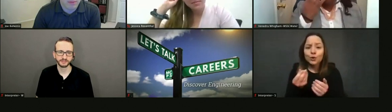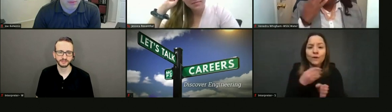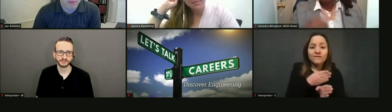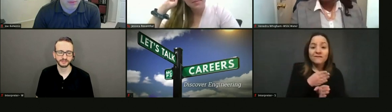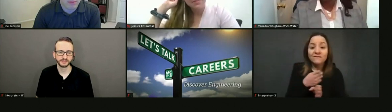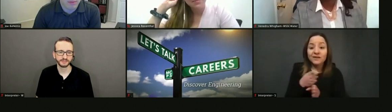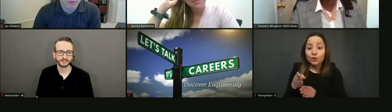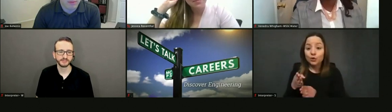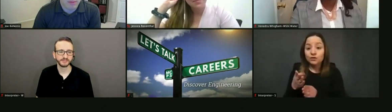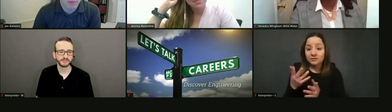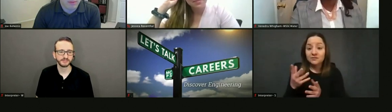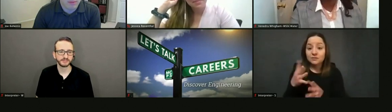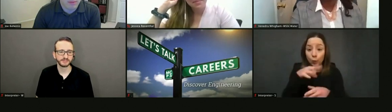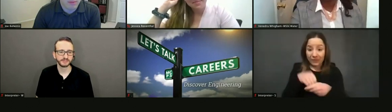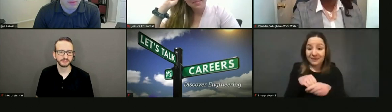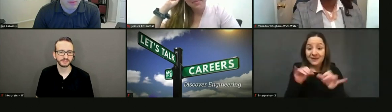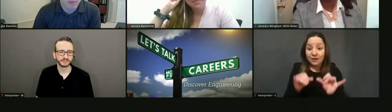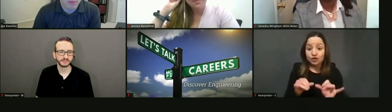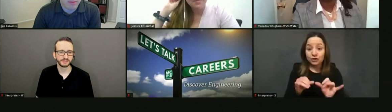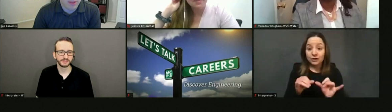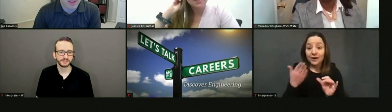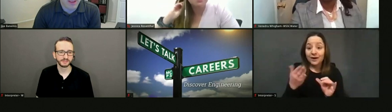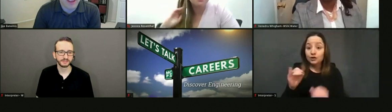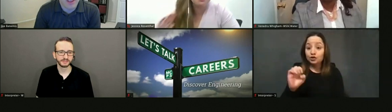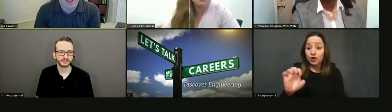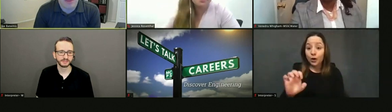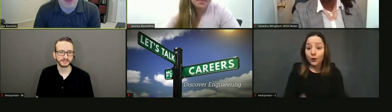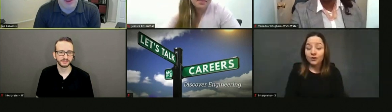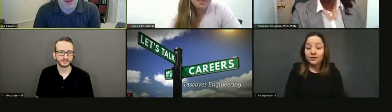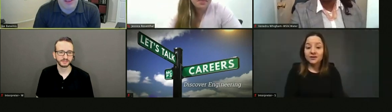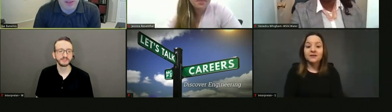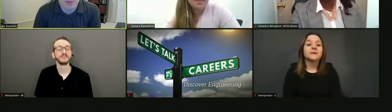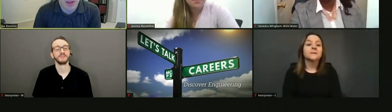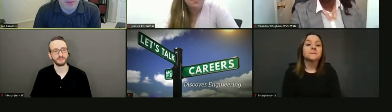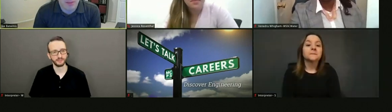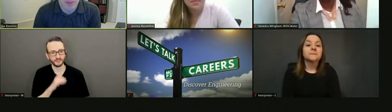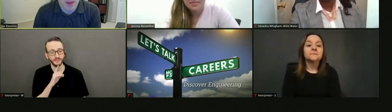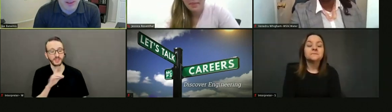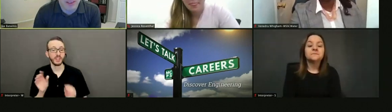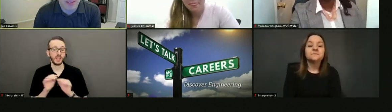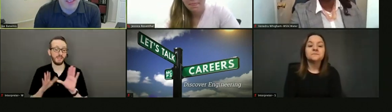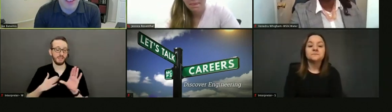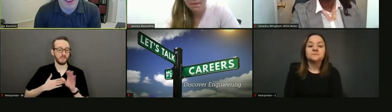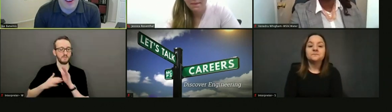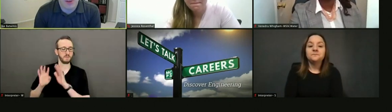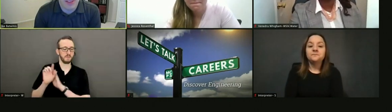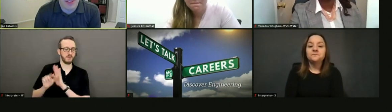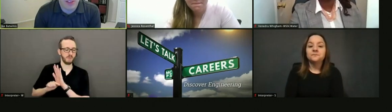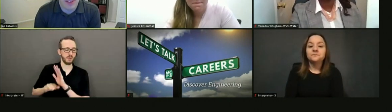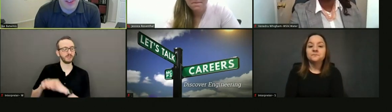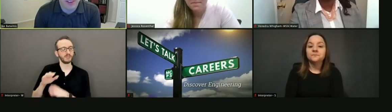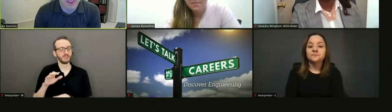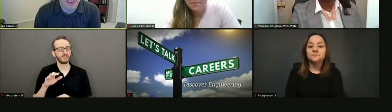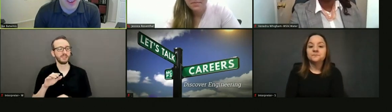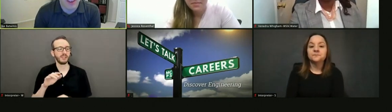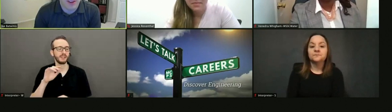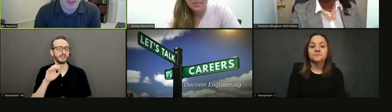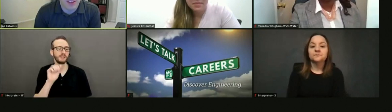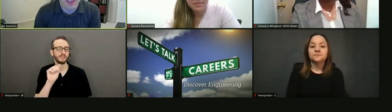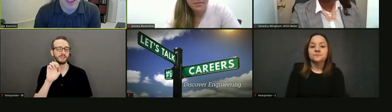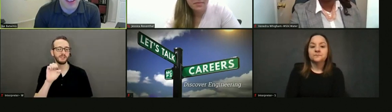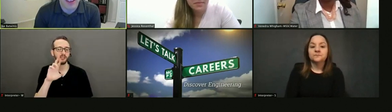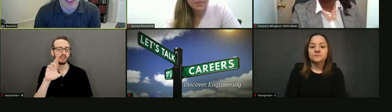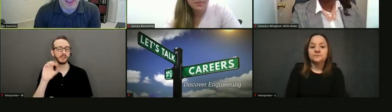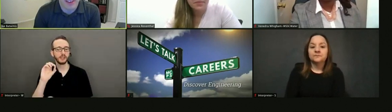And we can start this one with Joe. Sure. So obviously my background is aerospace engineering or